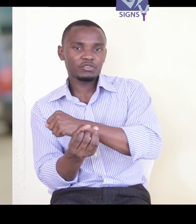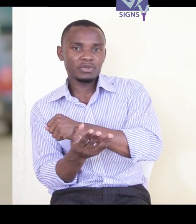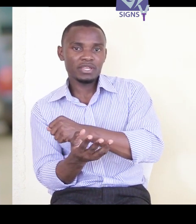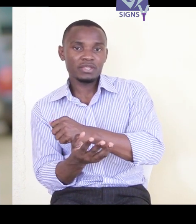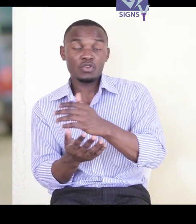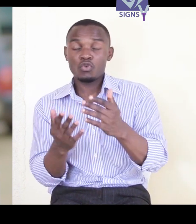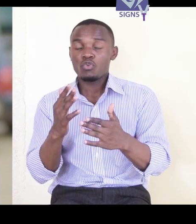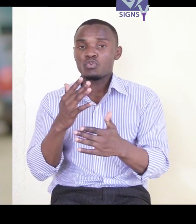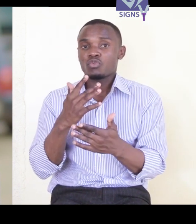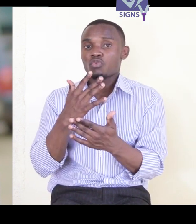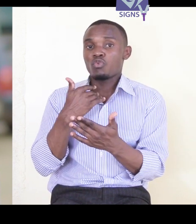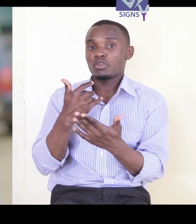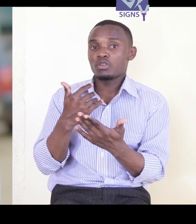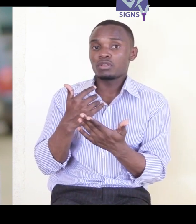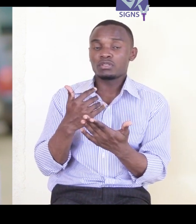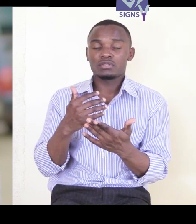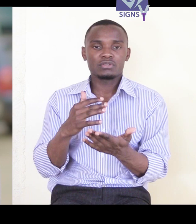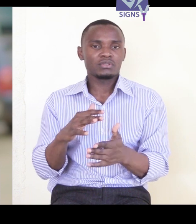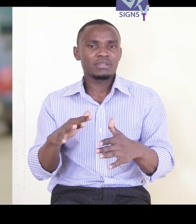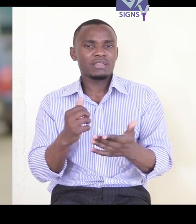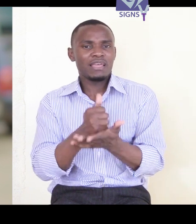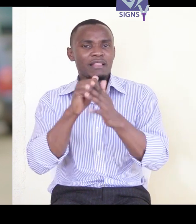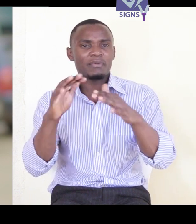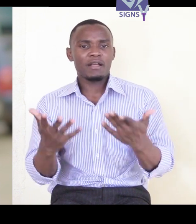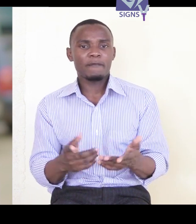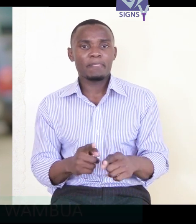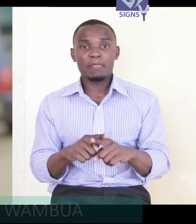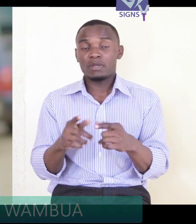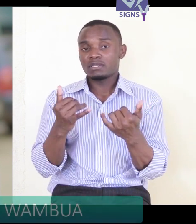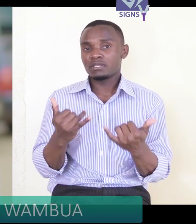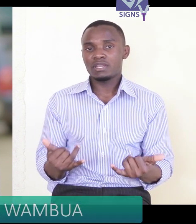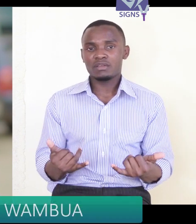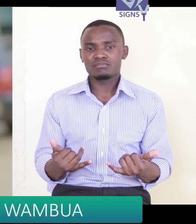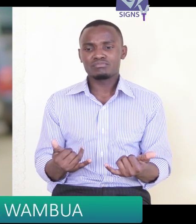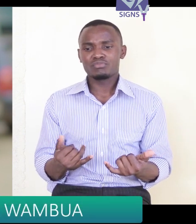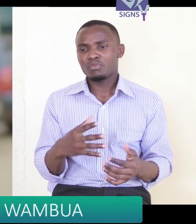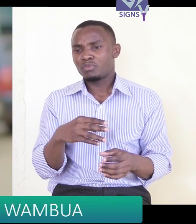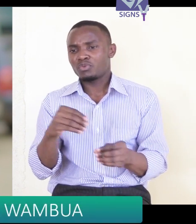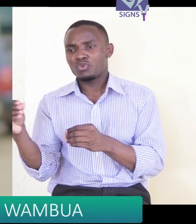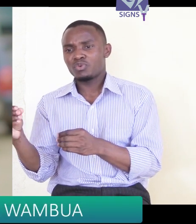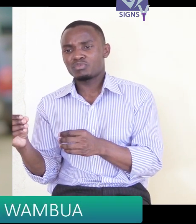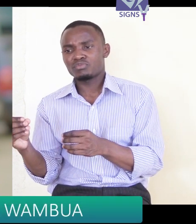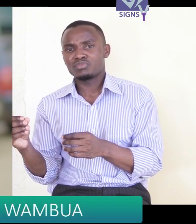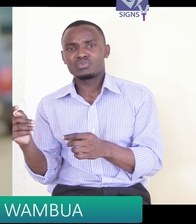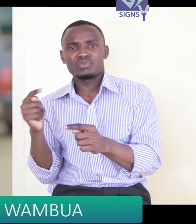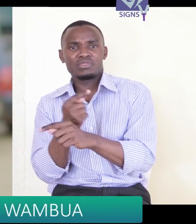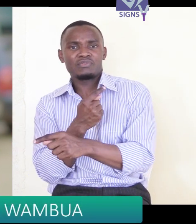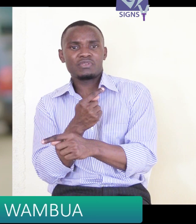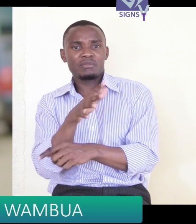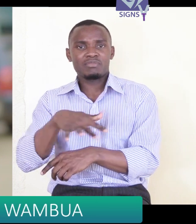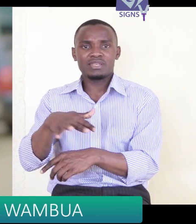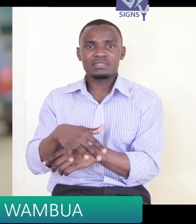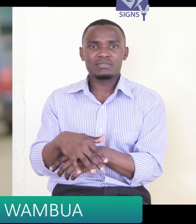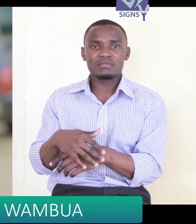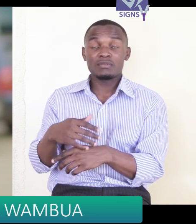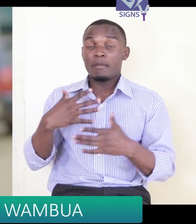you expect them to do to you when you come, and they will be able to do that. They are friendly. But now you go to a strange place, people do not know,